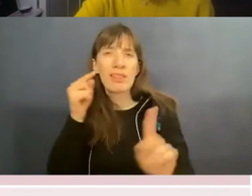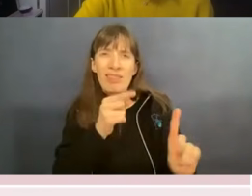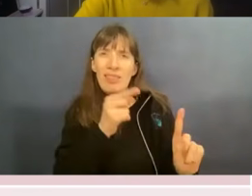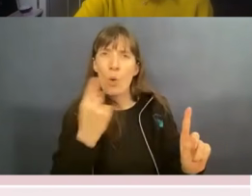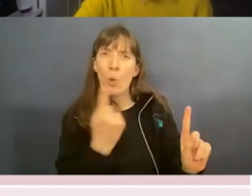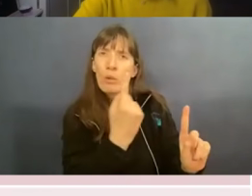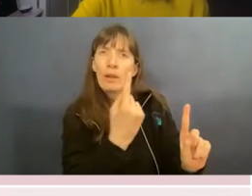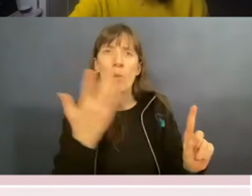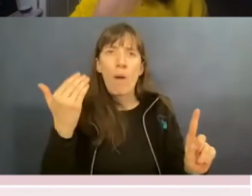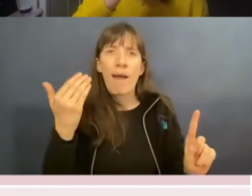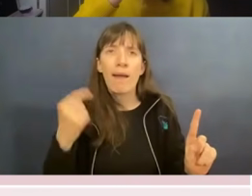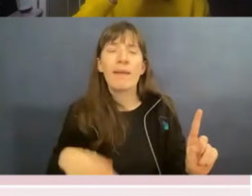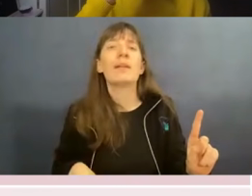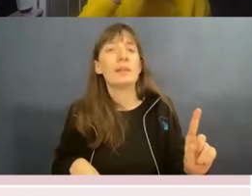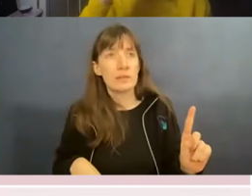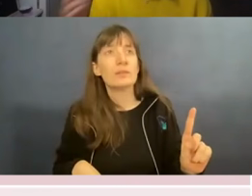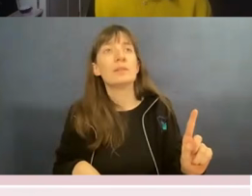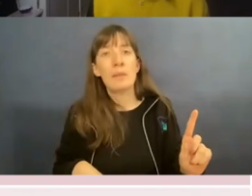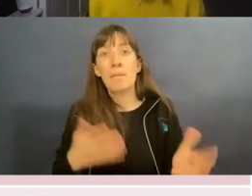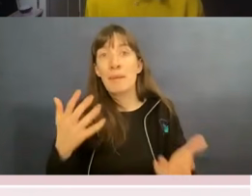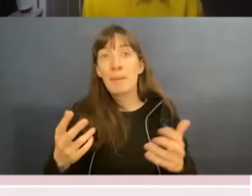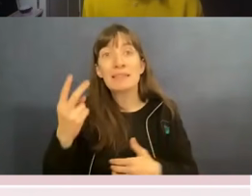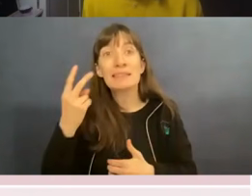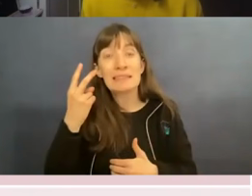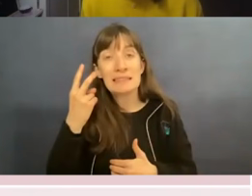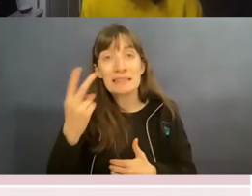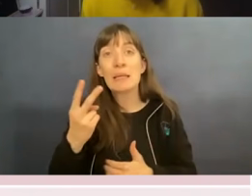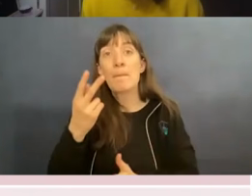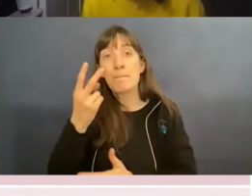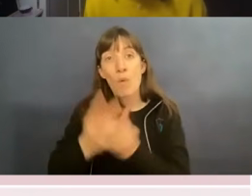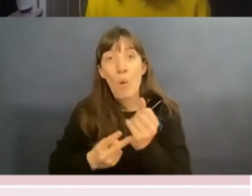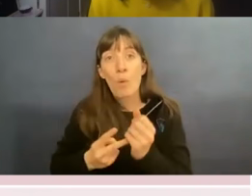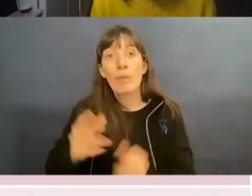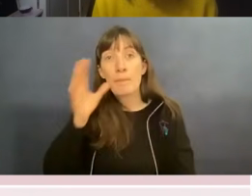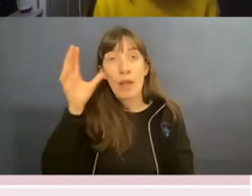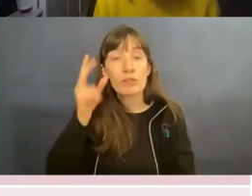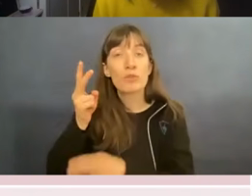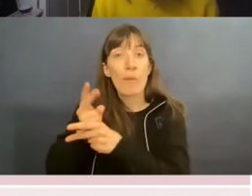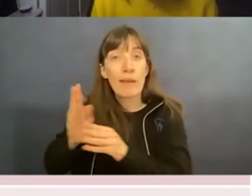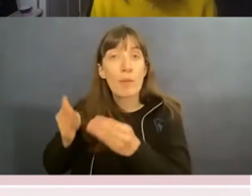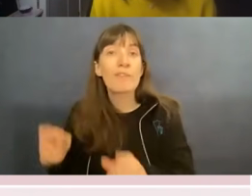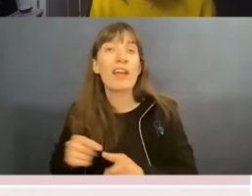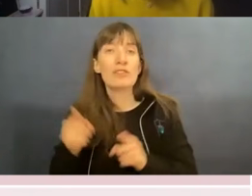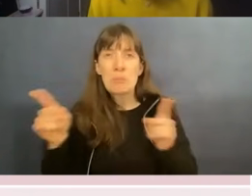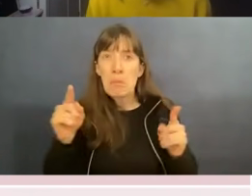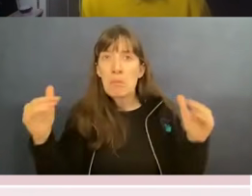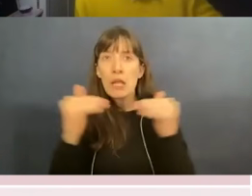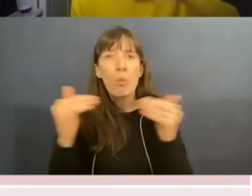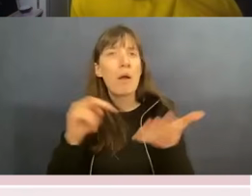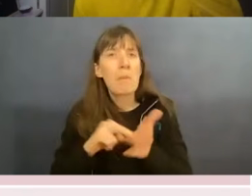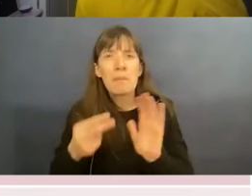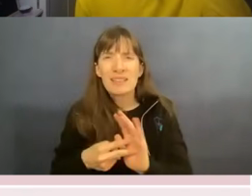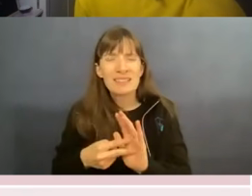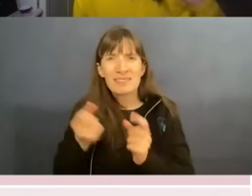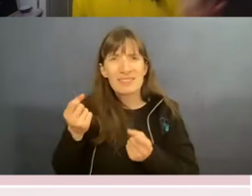children to see, both of the caregivers as equal parties in the violence. So they might not be able to tell like what is self-defense and what